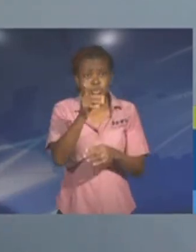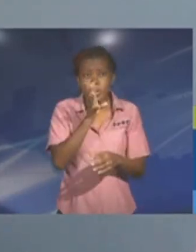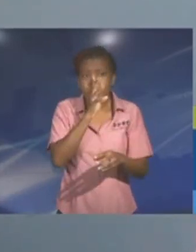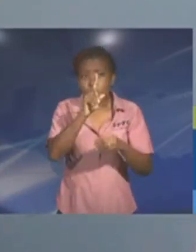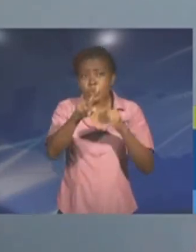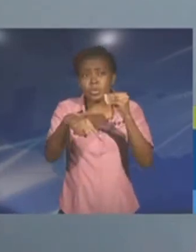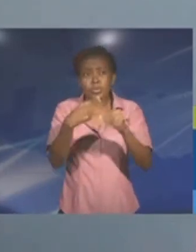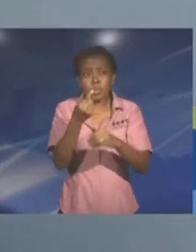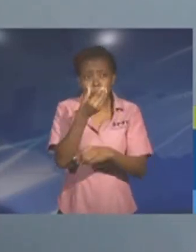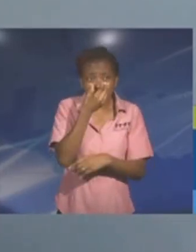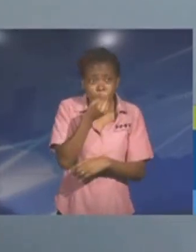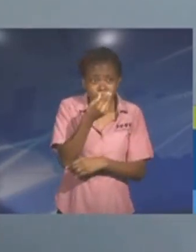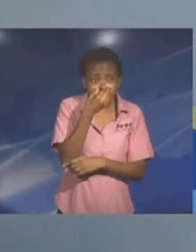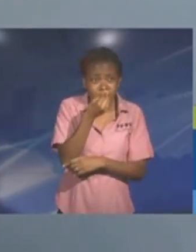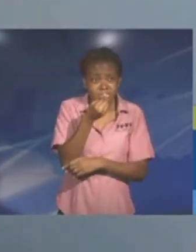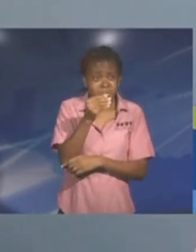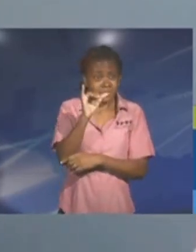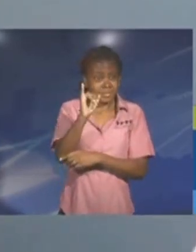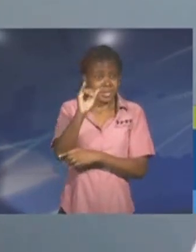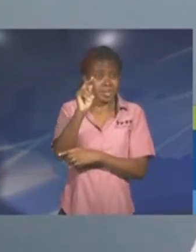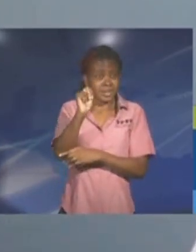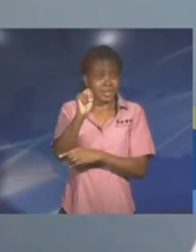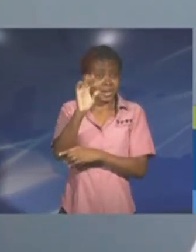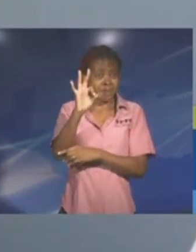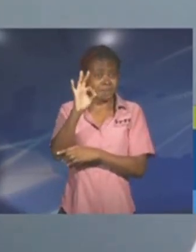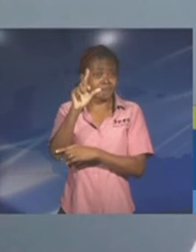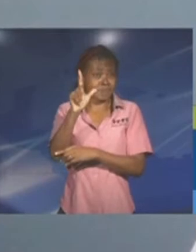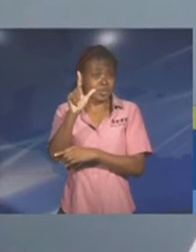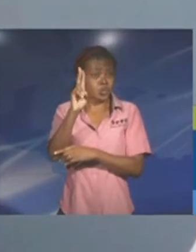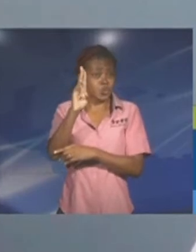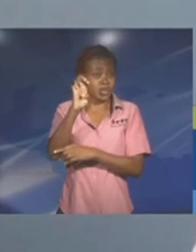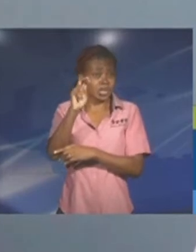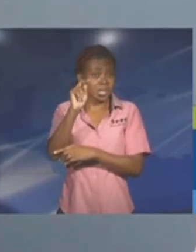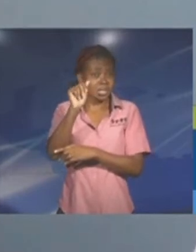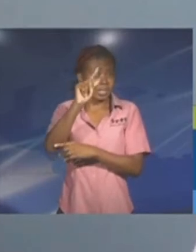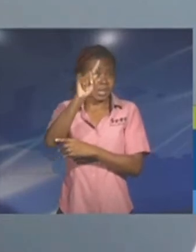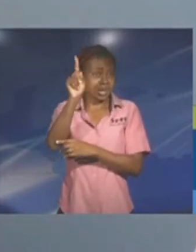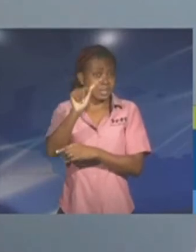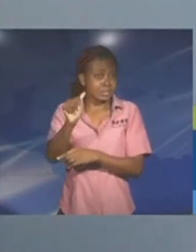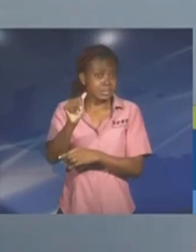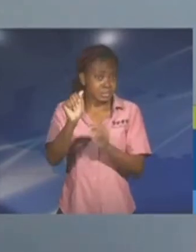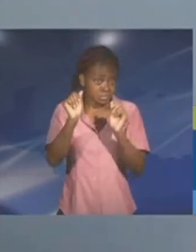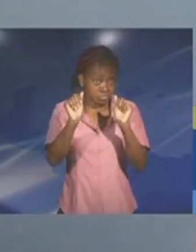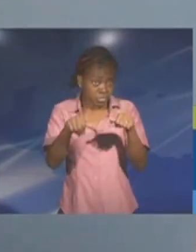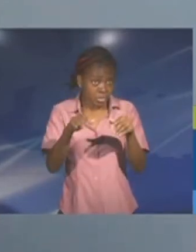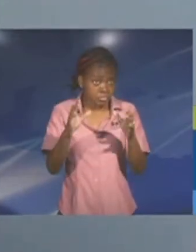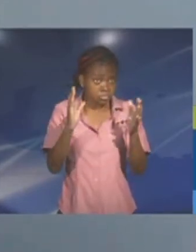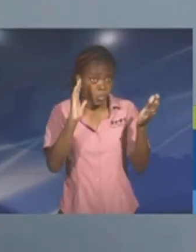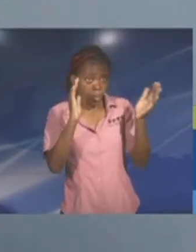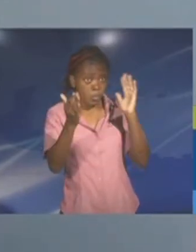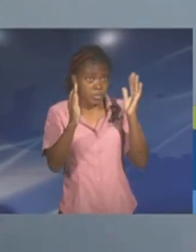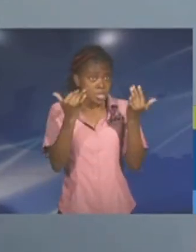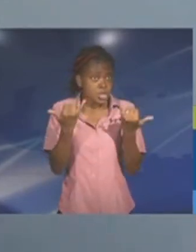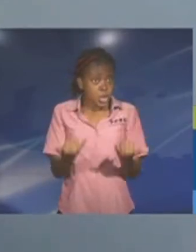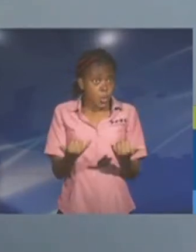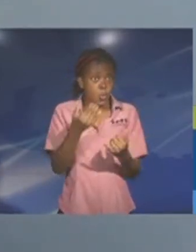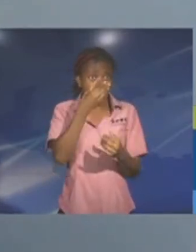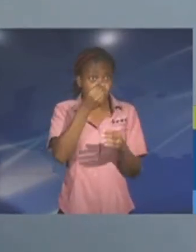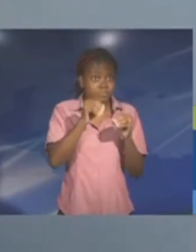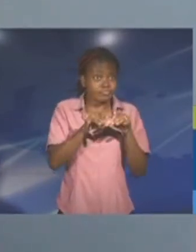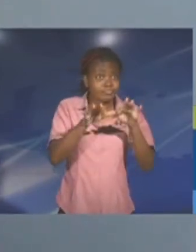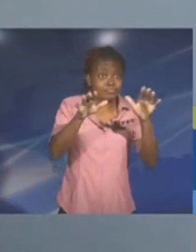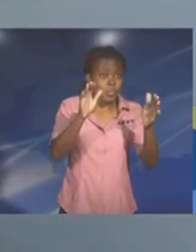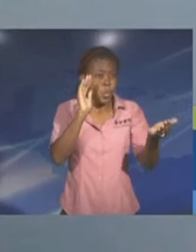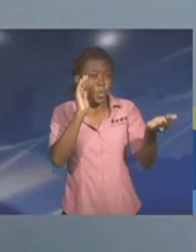cases. Could you possibly compare this time period with last year and see has there been any sort